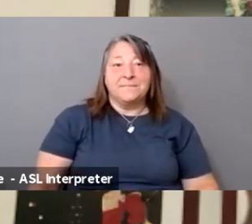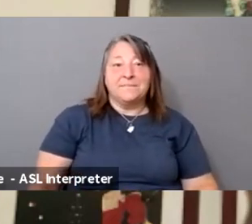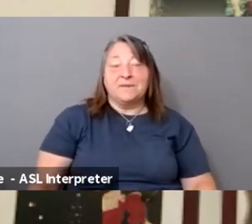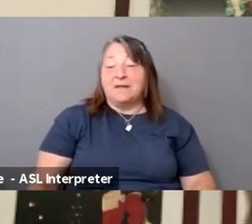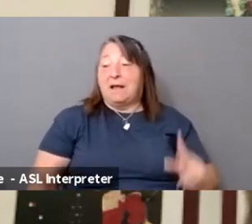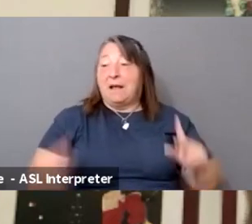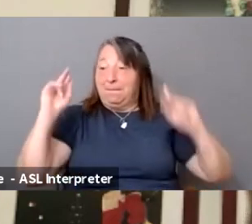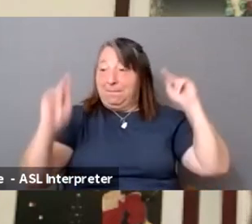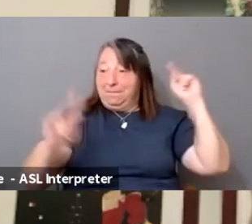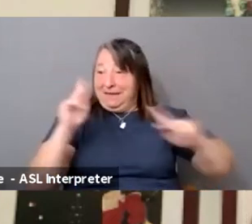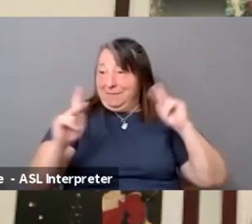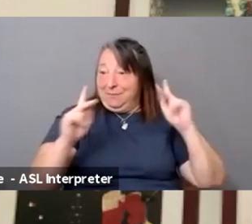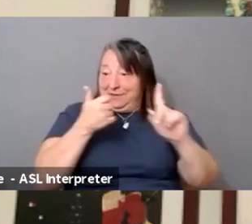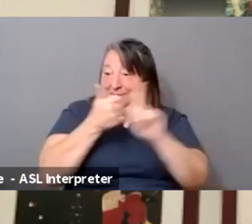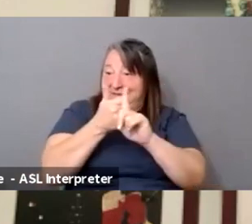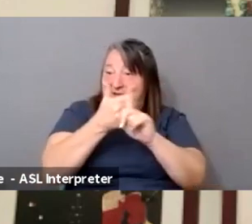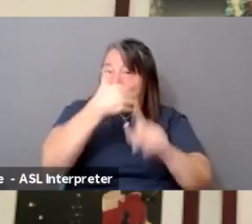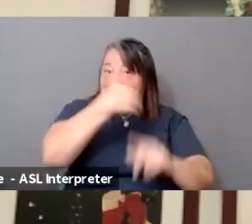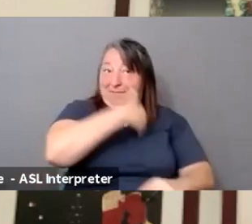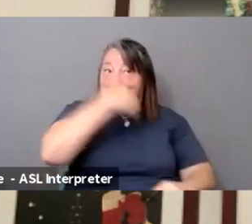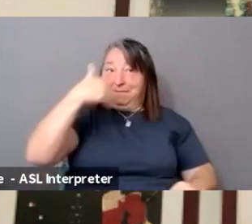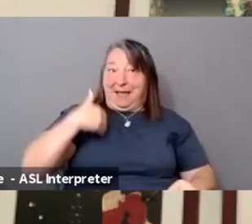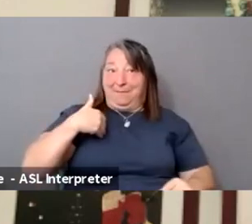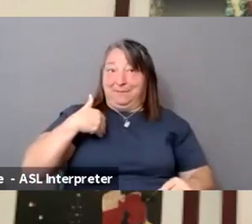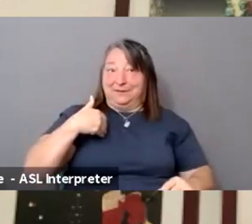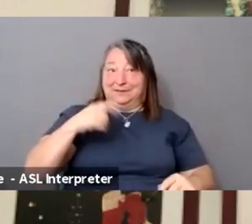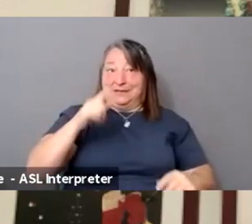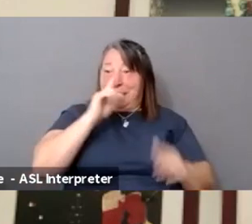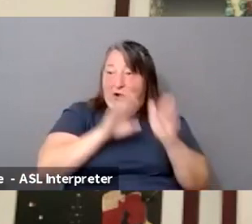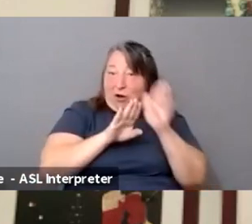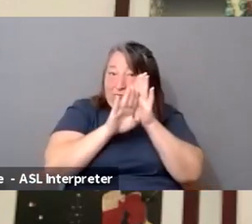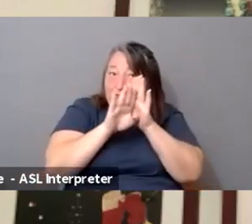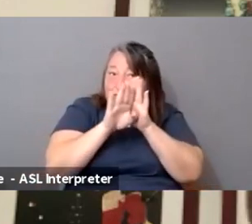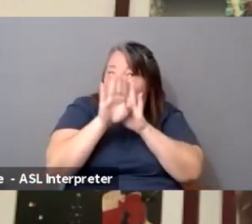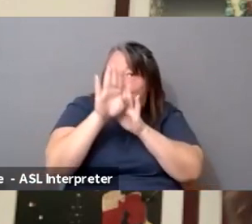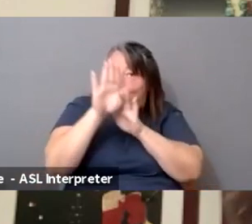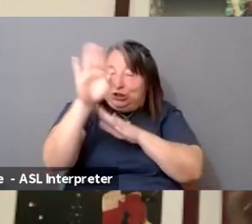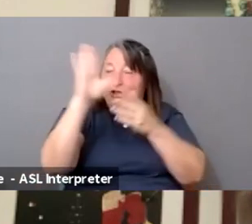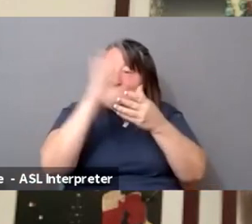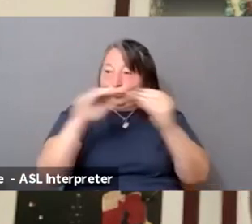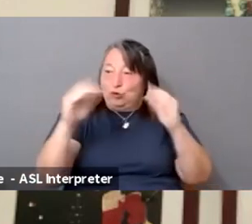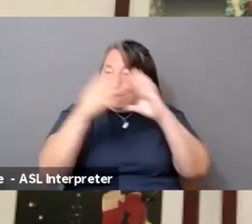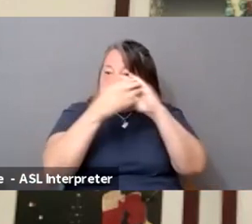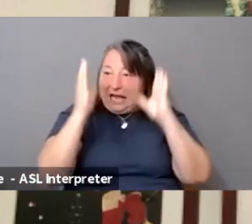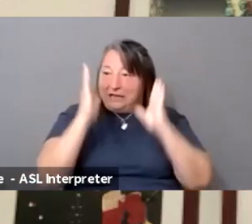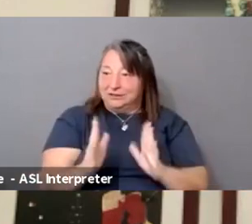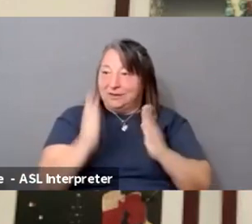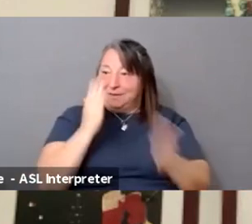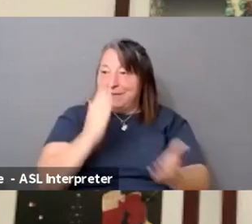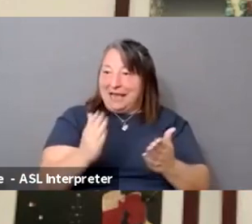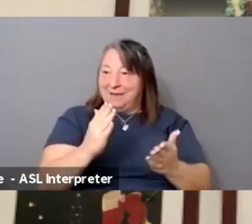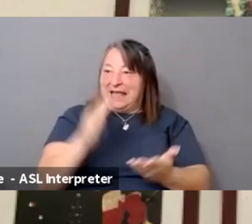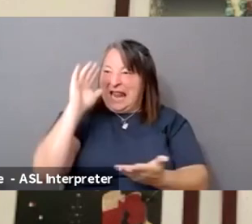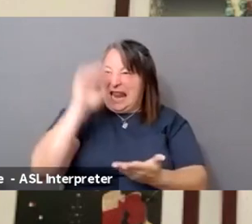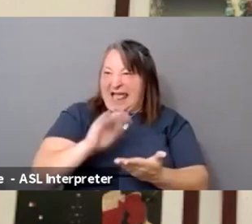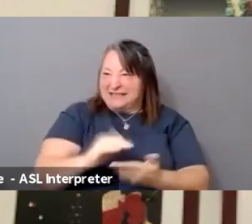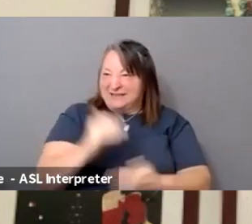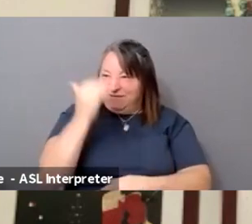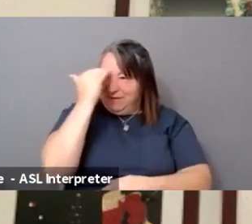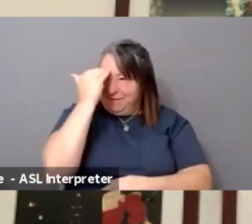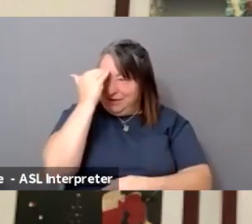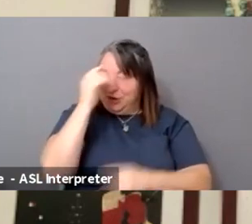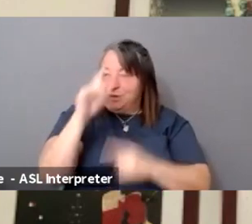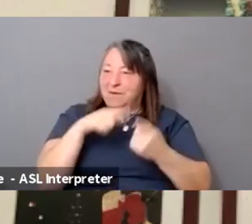who are emerging, you know, storytellers, may not be as familiar, but when you